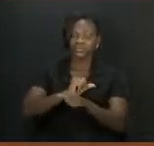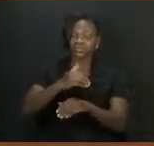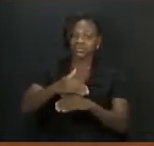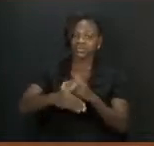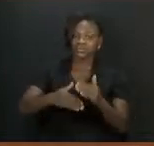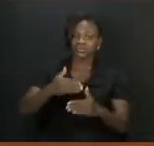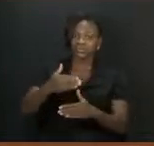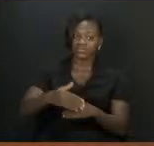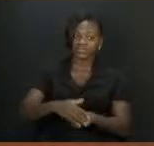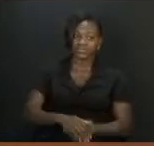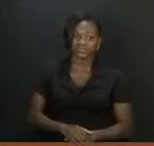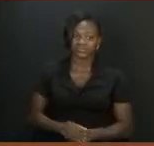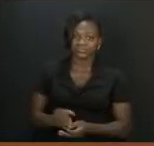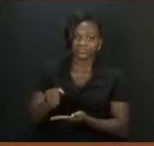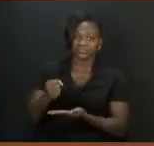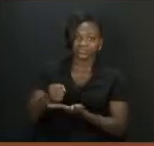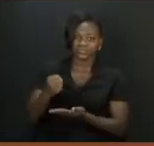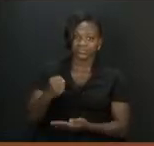proceedings.